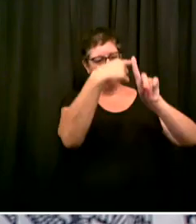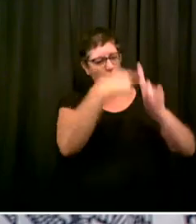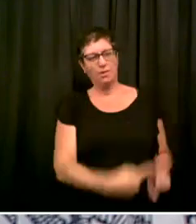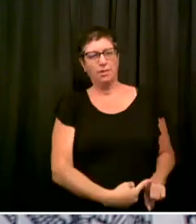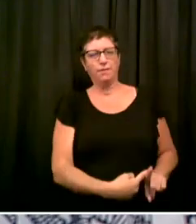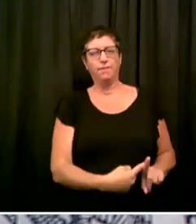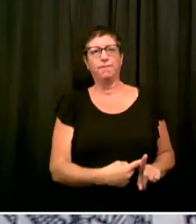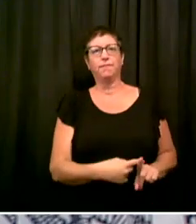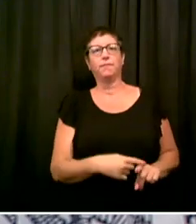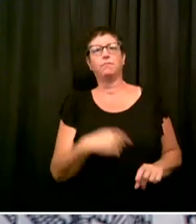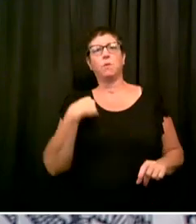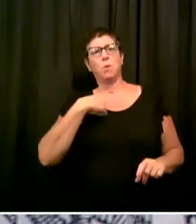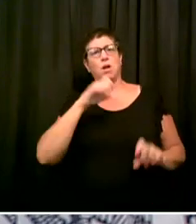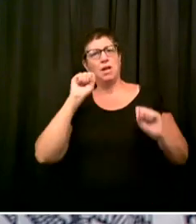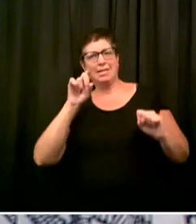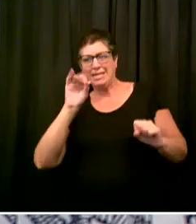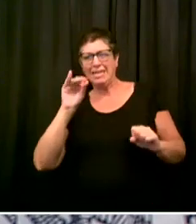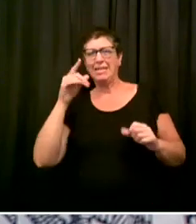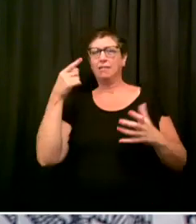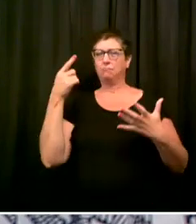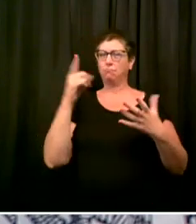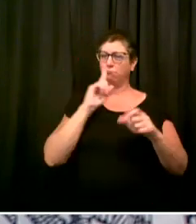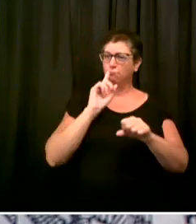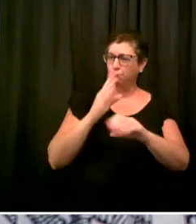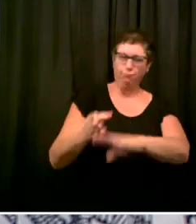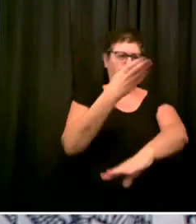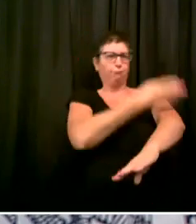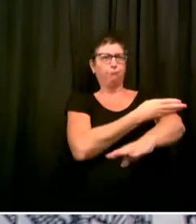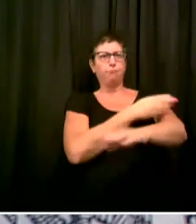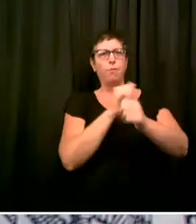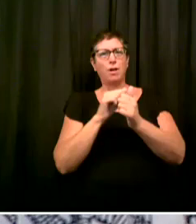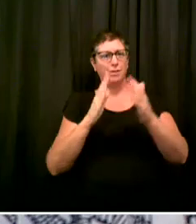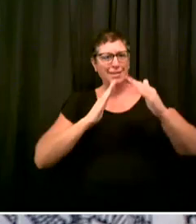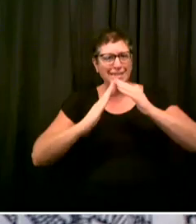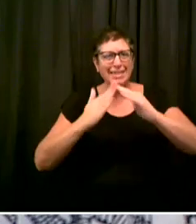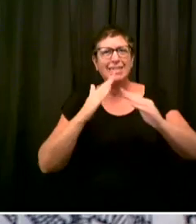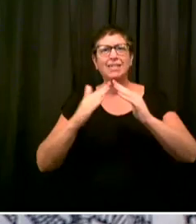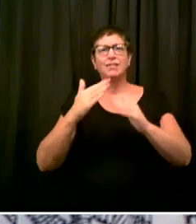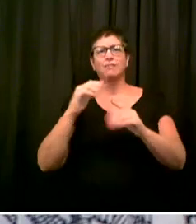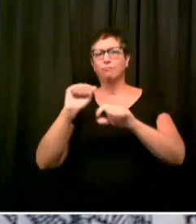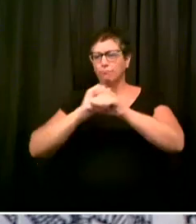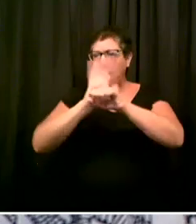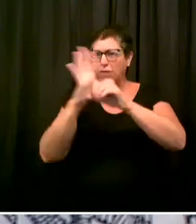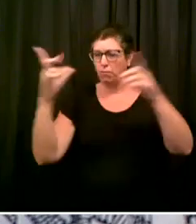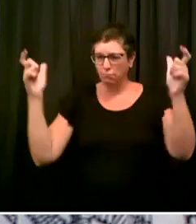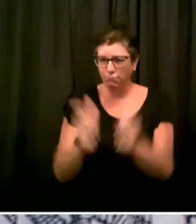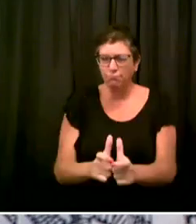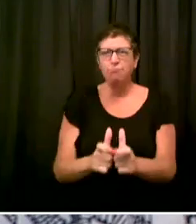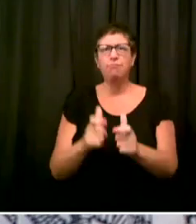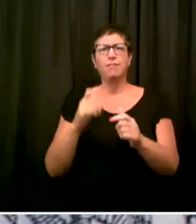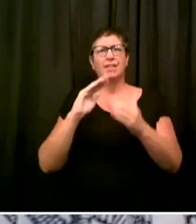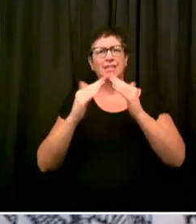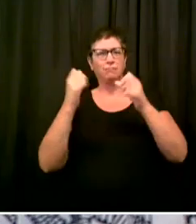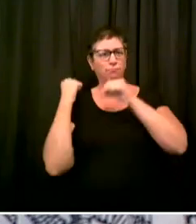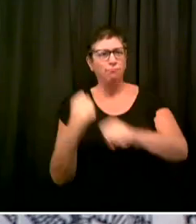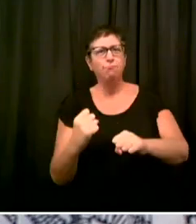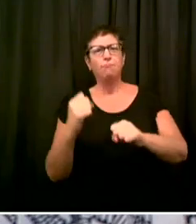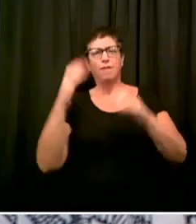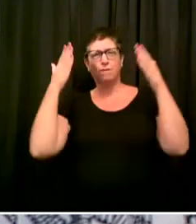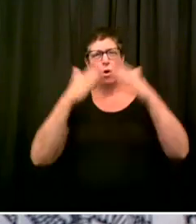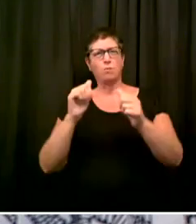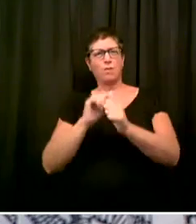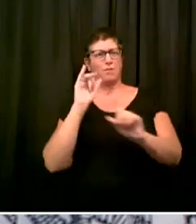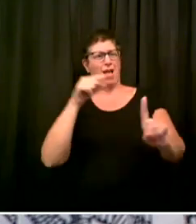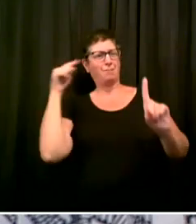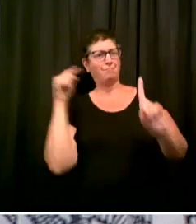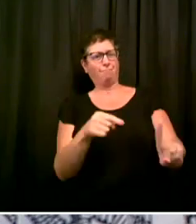about who New Yorkers are and how strong the people of this city are. So of course we'll be back. If folks miss the theater, if